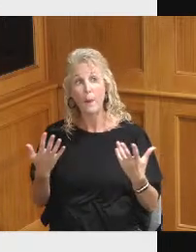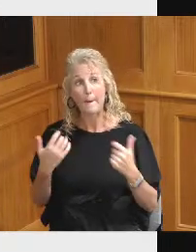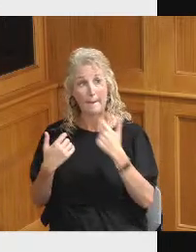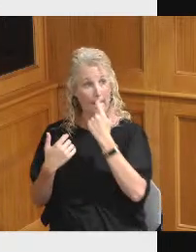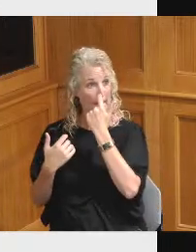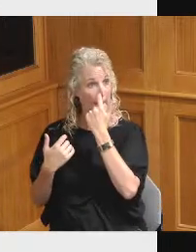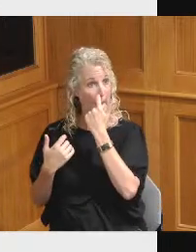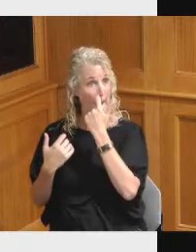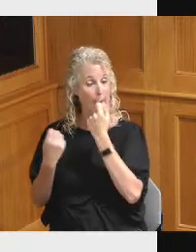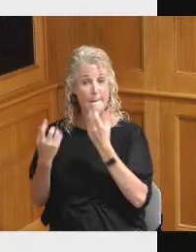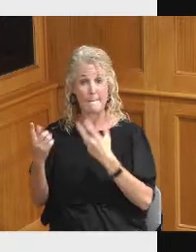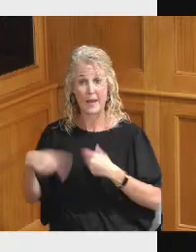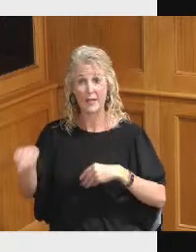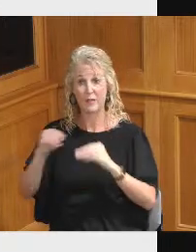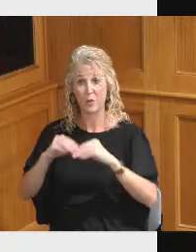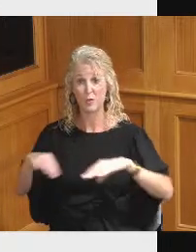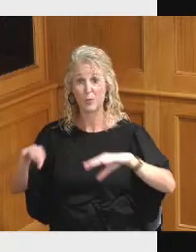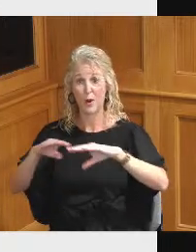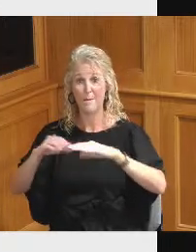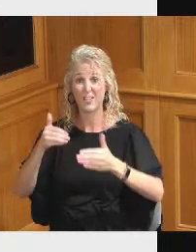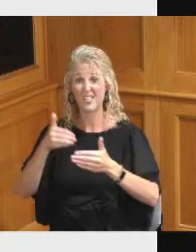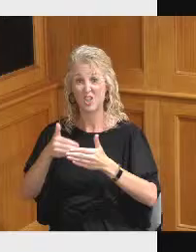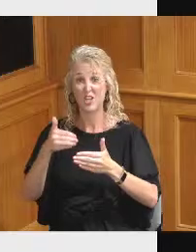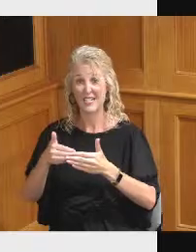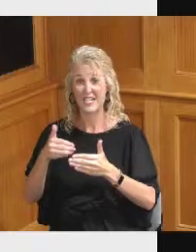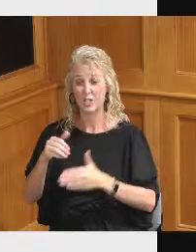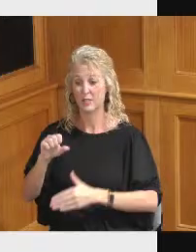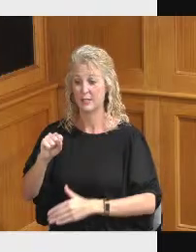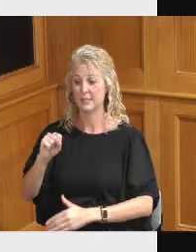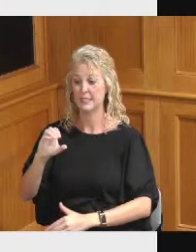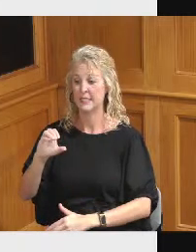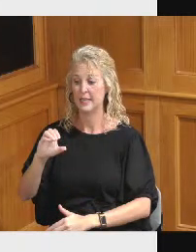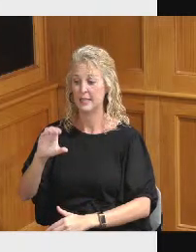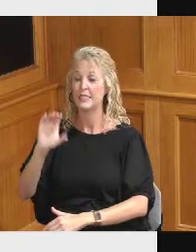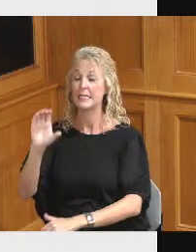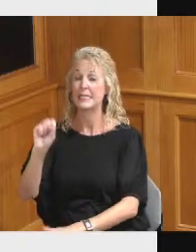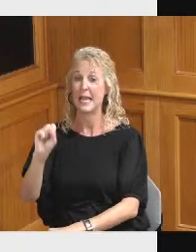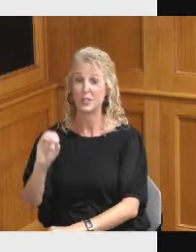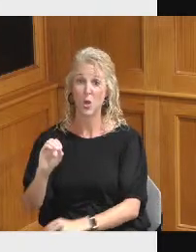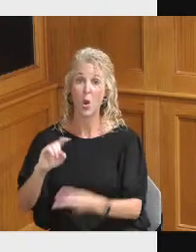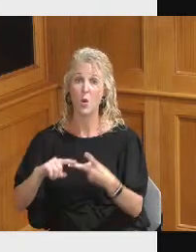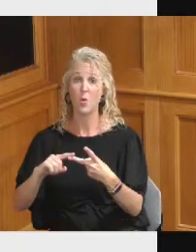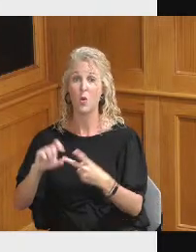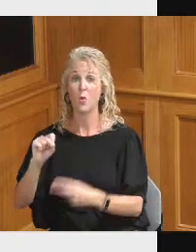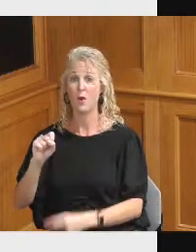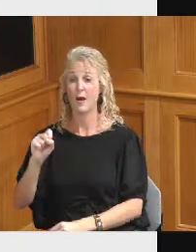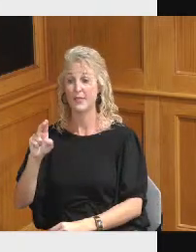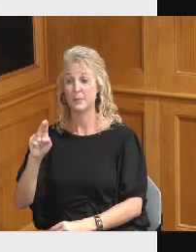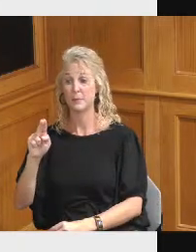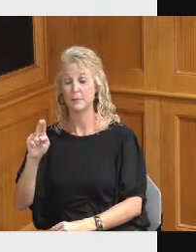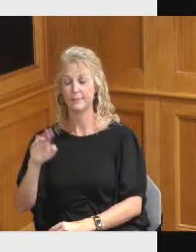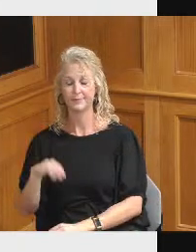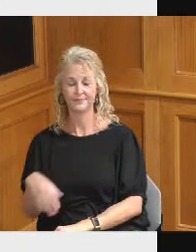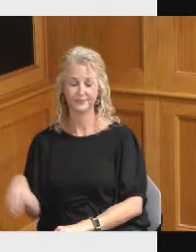And a lot of those properties are upstream of either CSOs or SBU areas or both.